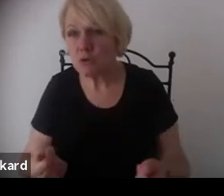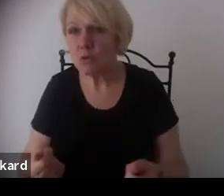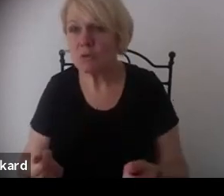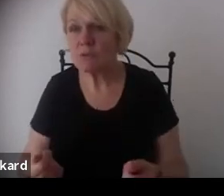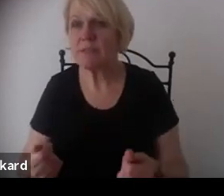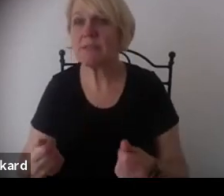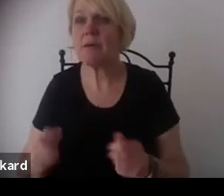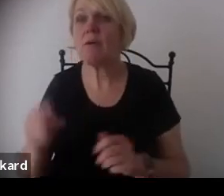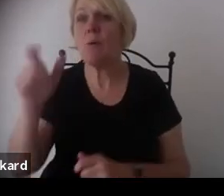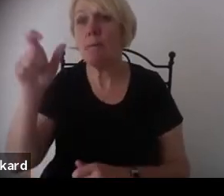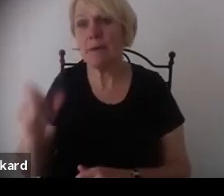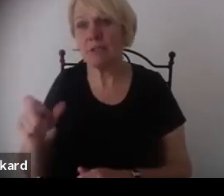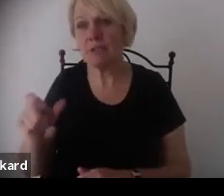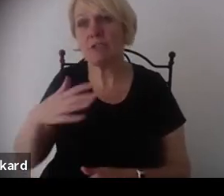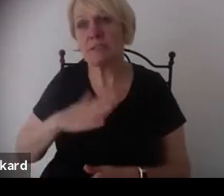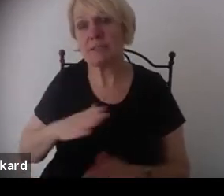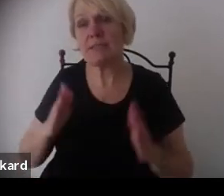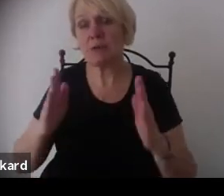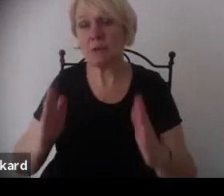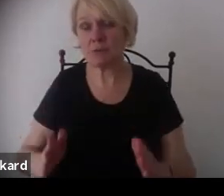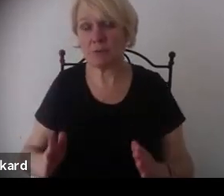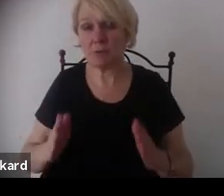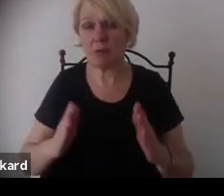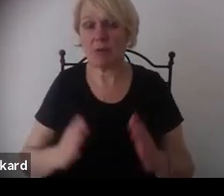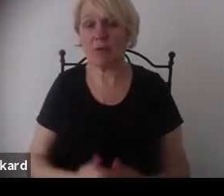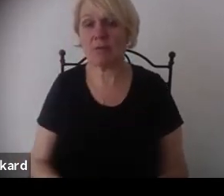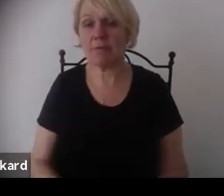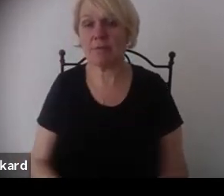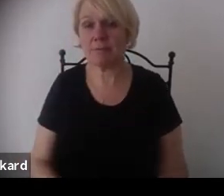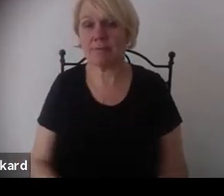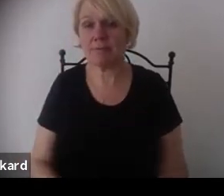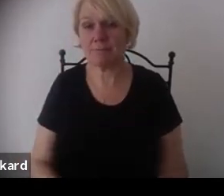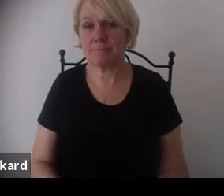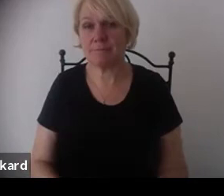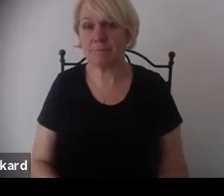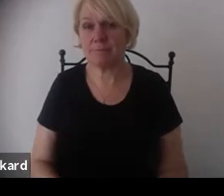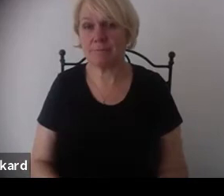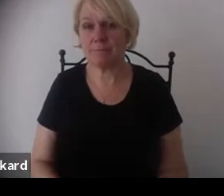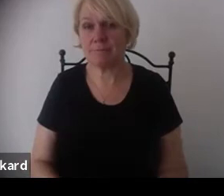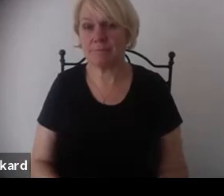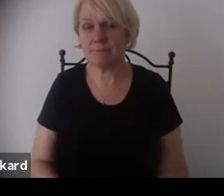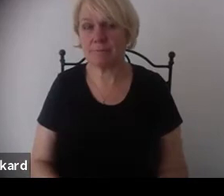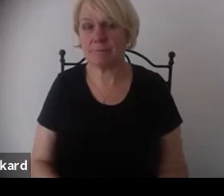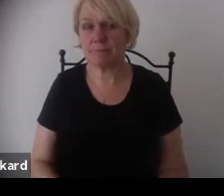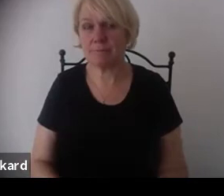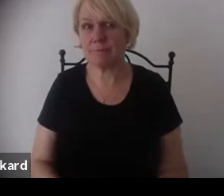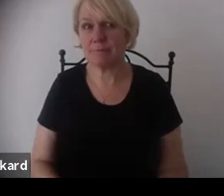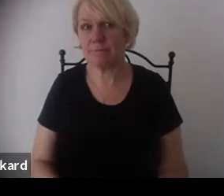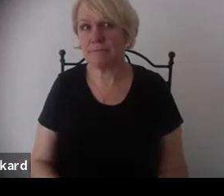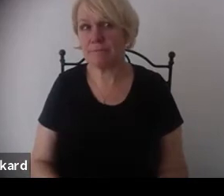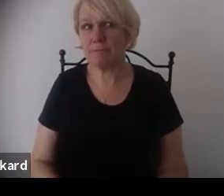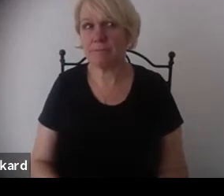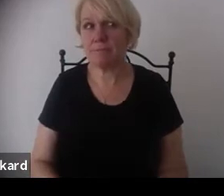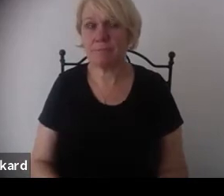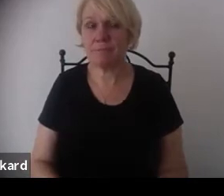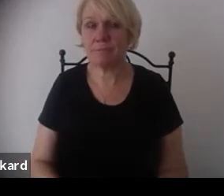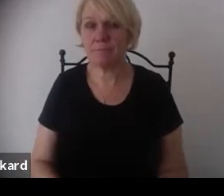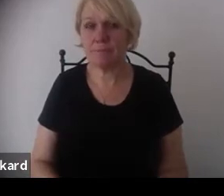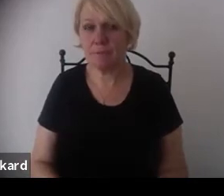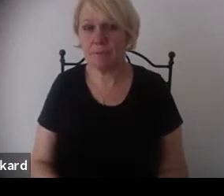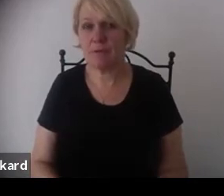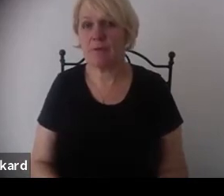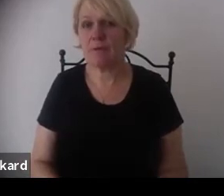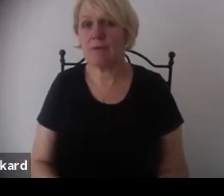hospital. So in effect of that, we have specifically had the opportunity to